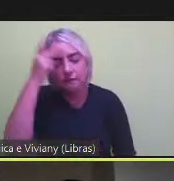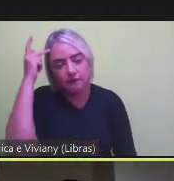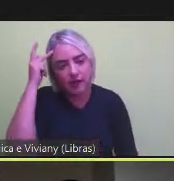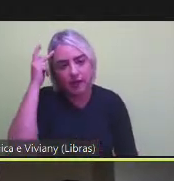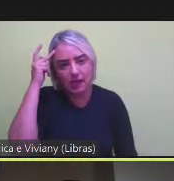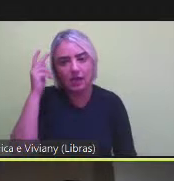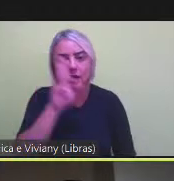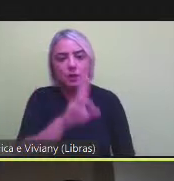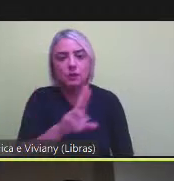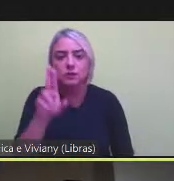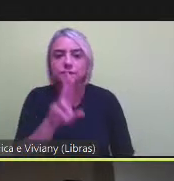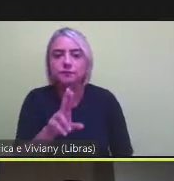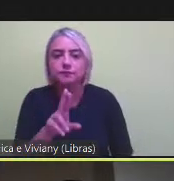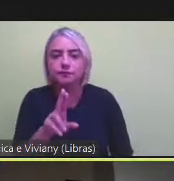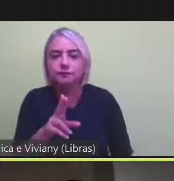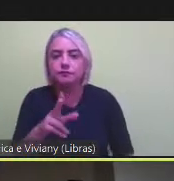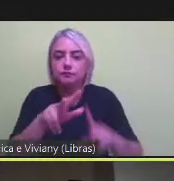people,